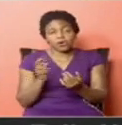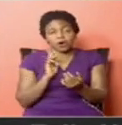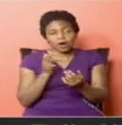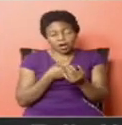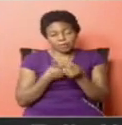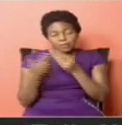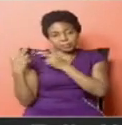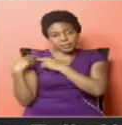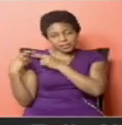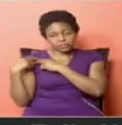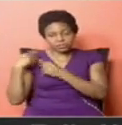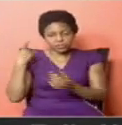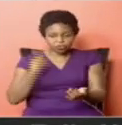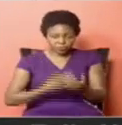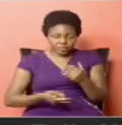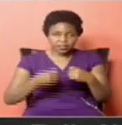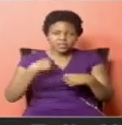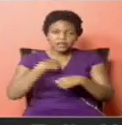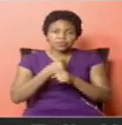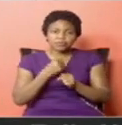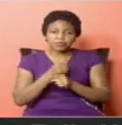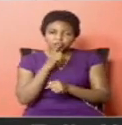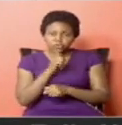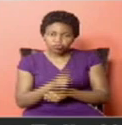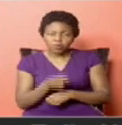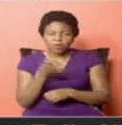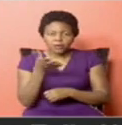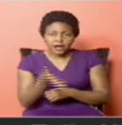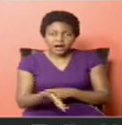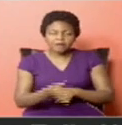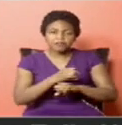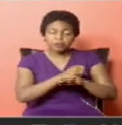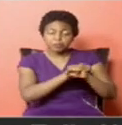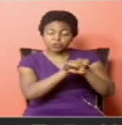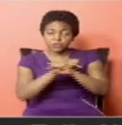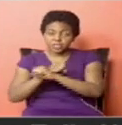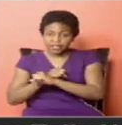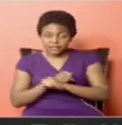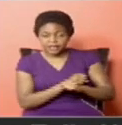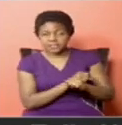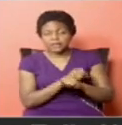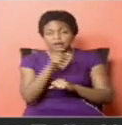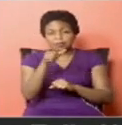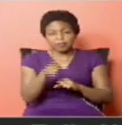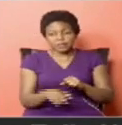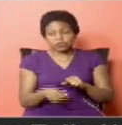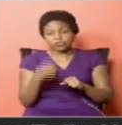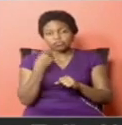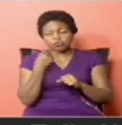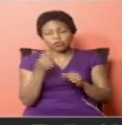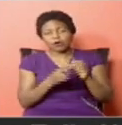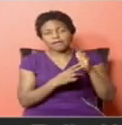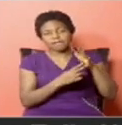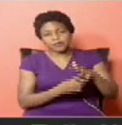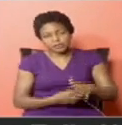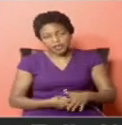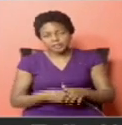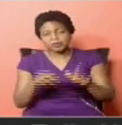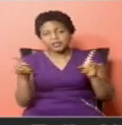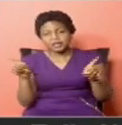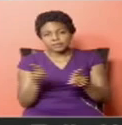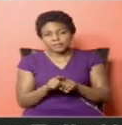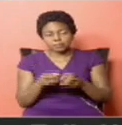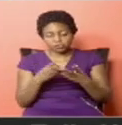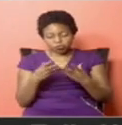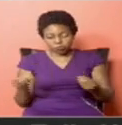us to ensure effective protection of vulnerable persons and to address